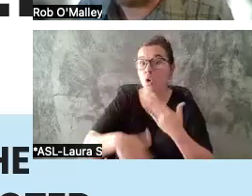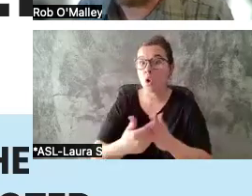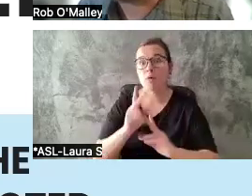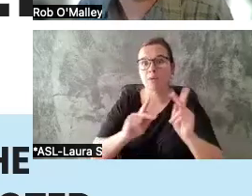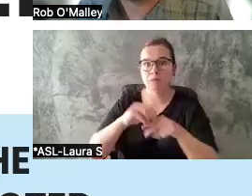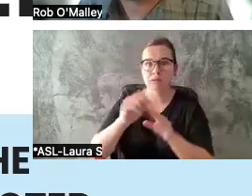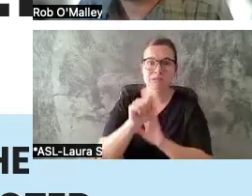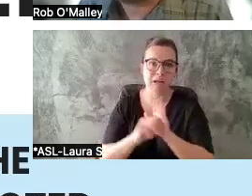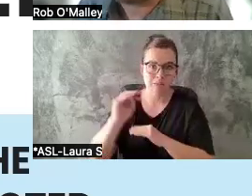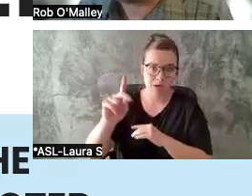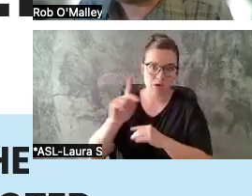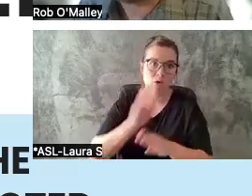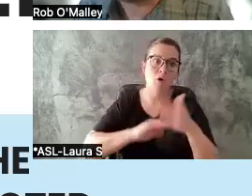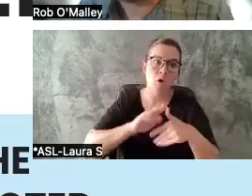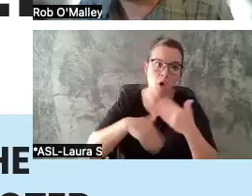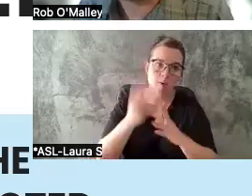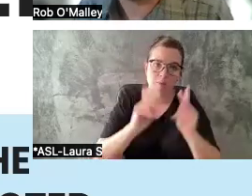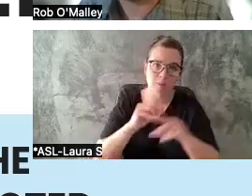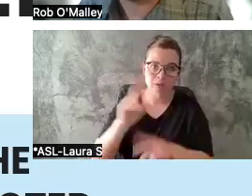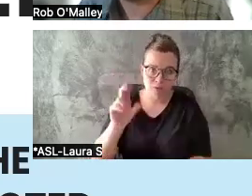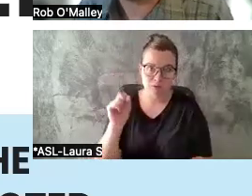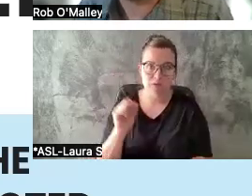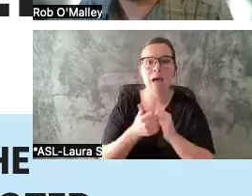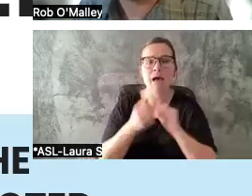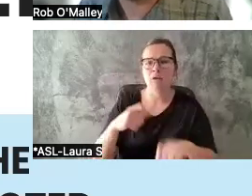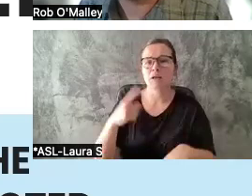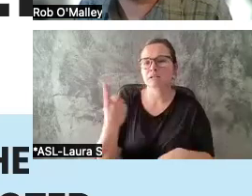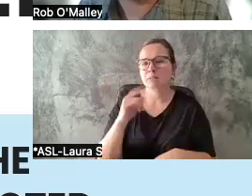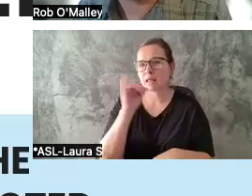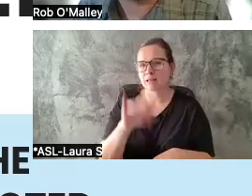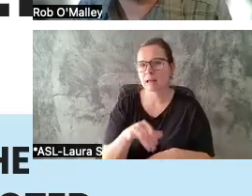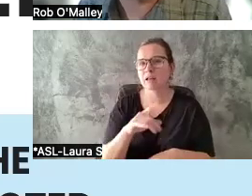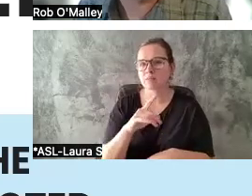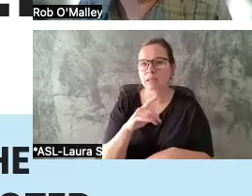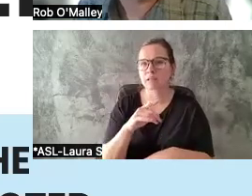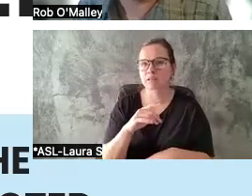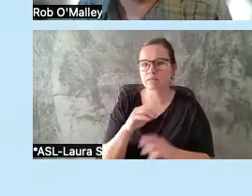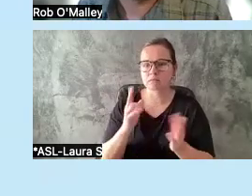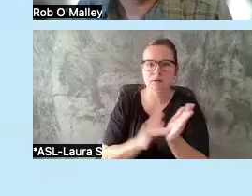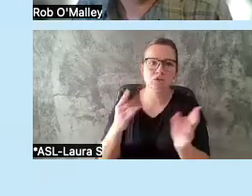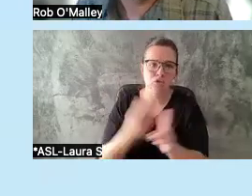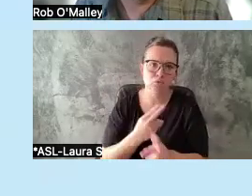state of Maryland or all people in the United States. How could something like that be subject to abuse?